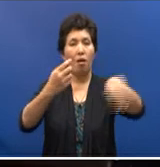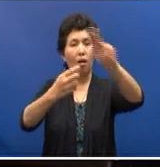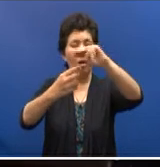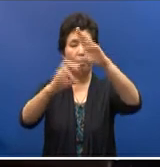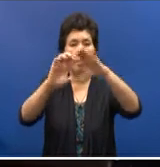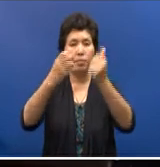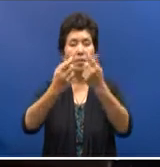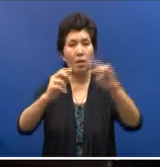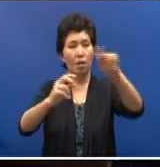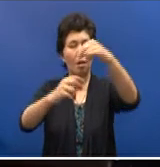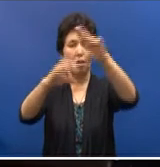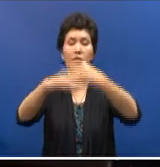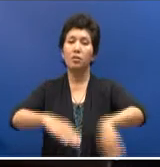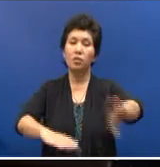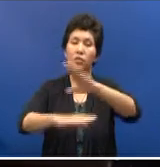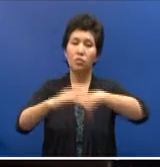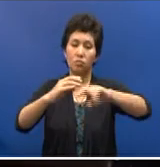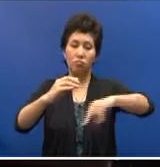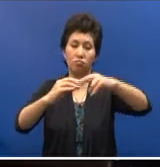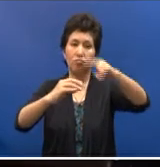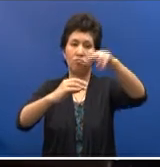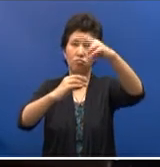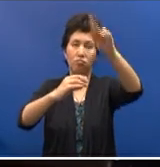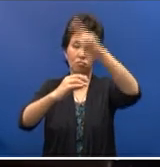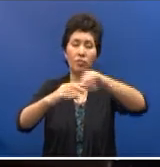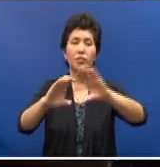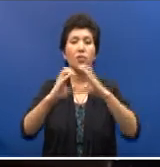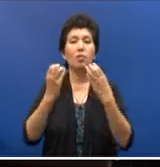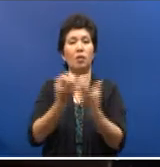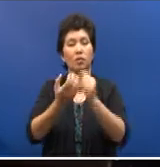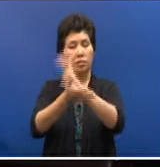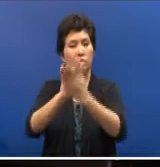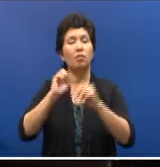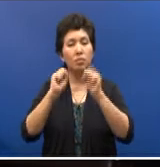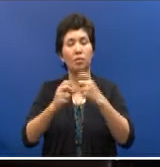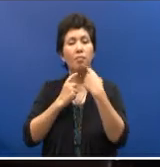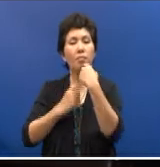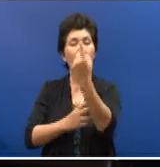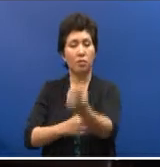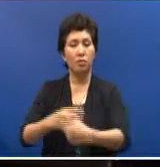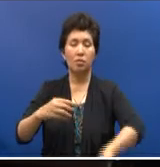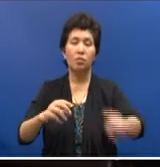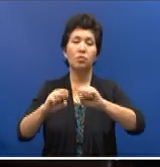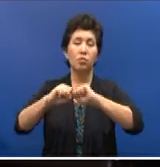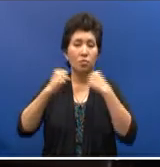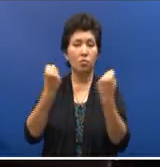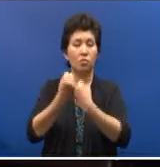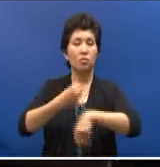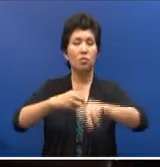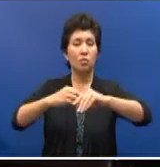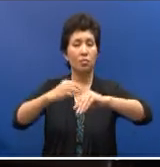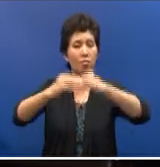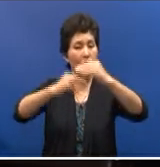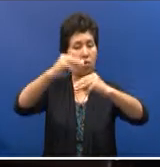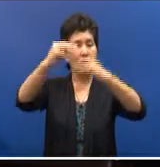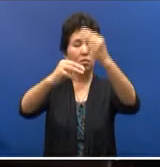more usually status group to another. Okay, and we also can mention social mobility as